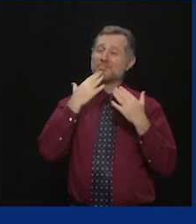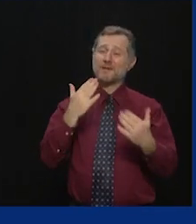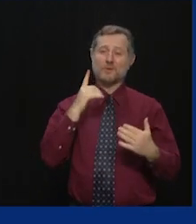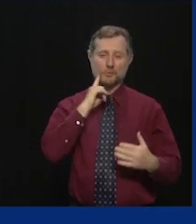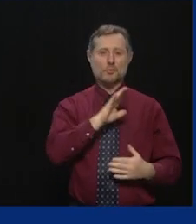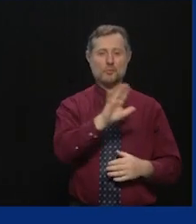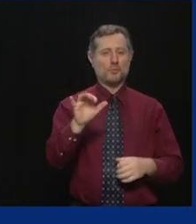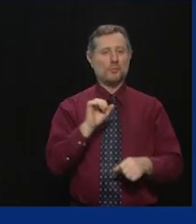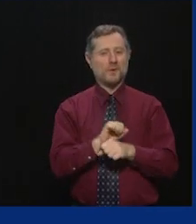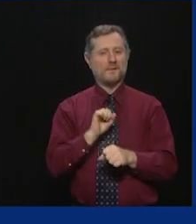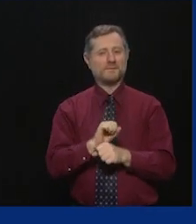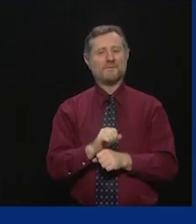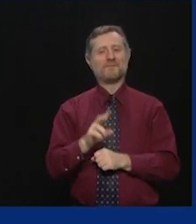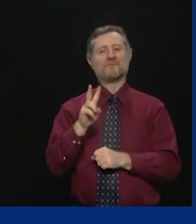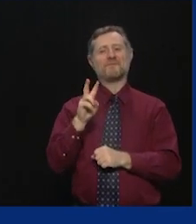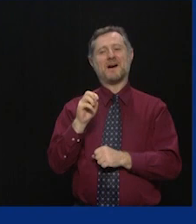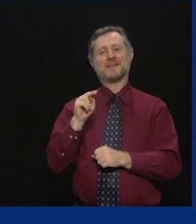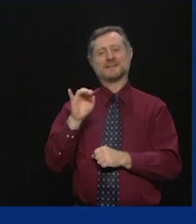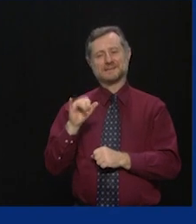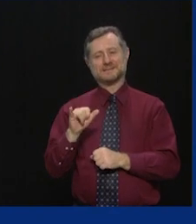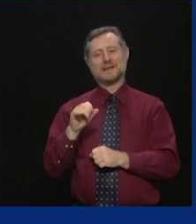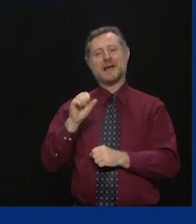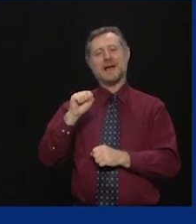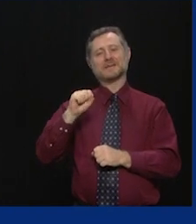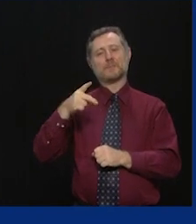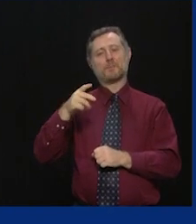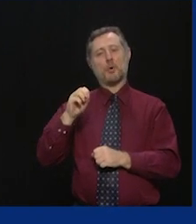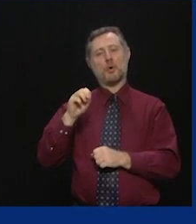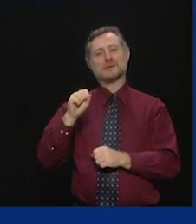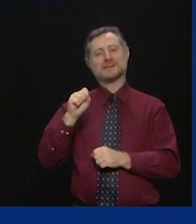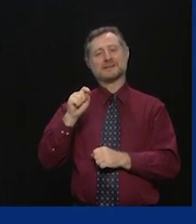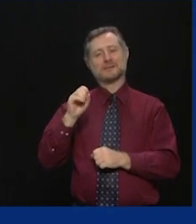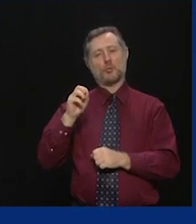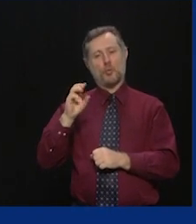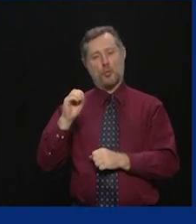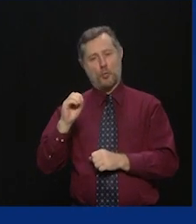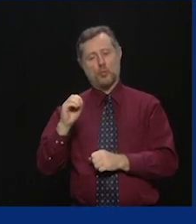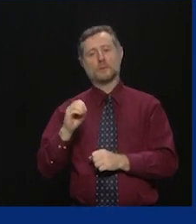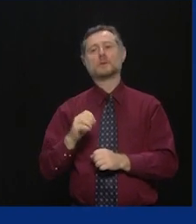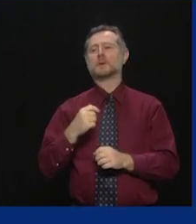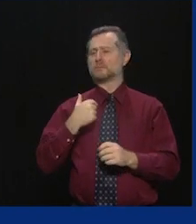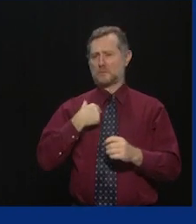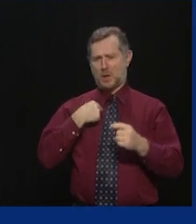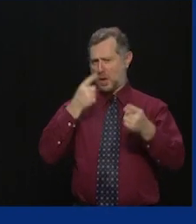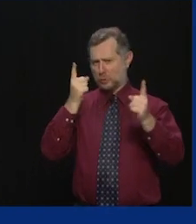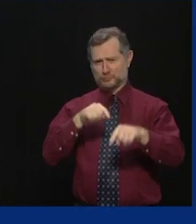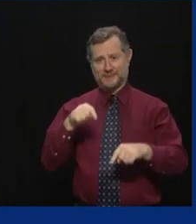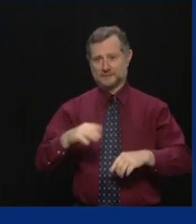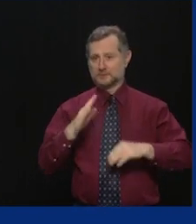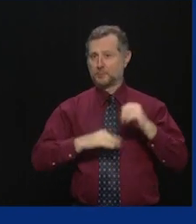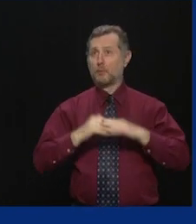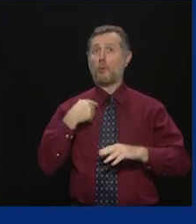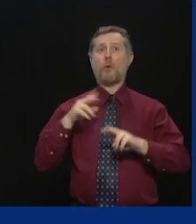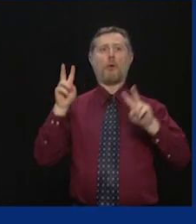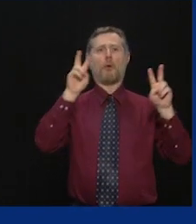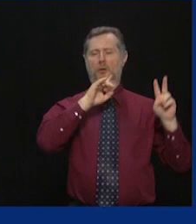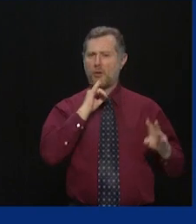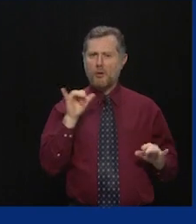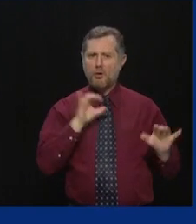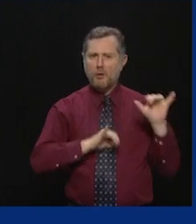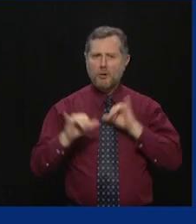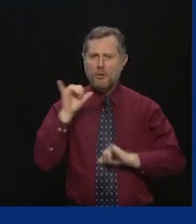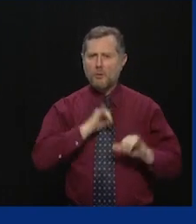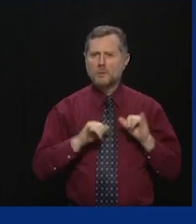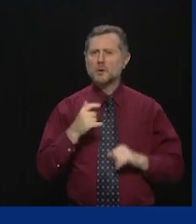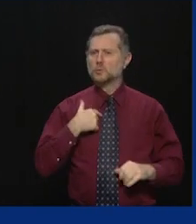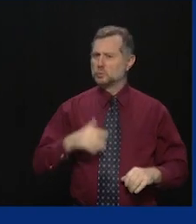Vinny, on behalf of Empire State Development. It is a cool building. I love old buildings. I grew up around Lackawanna and Buffalo, and